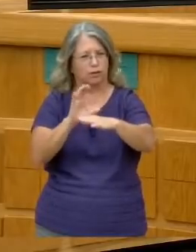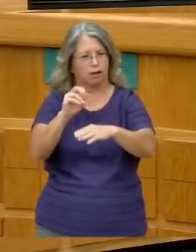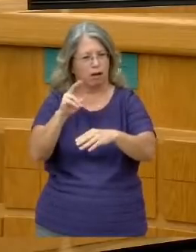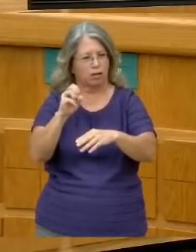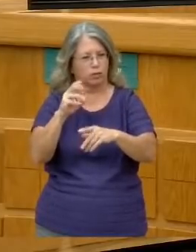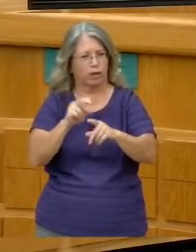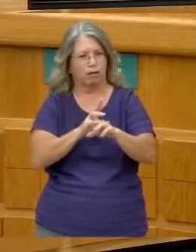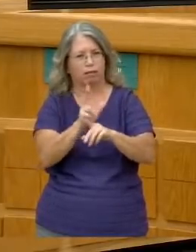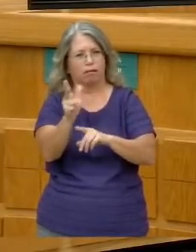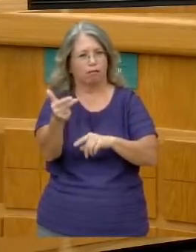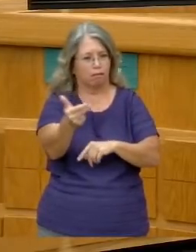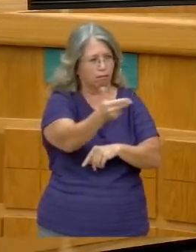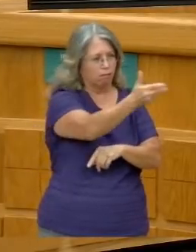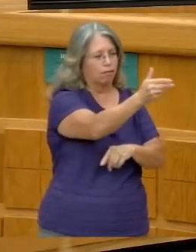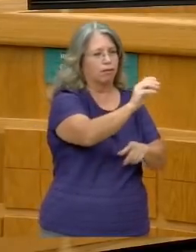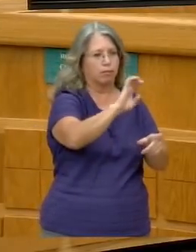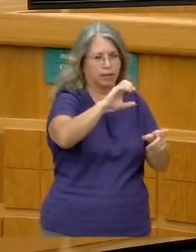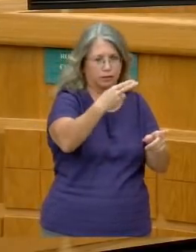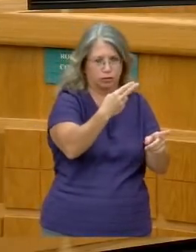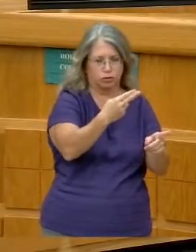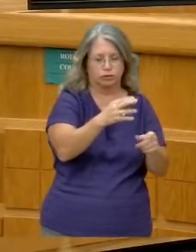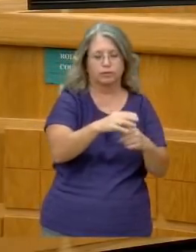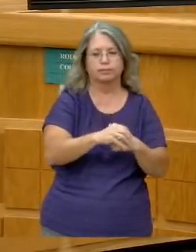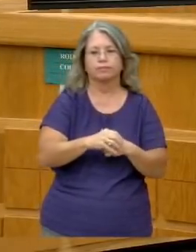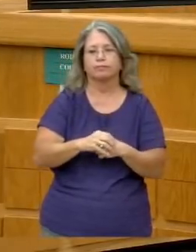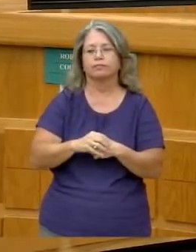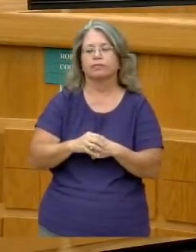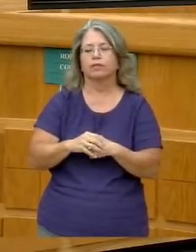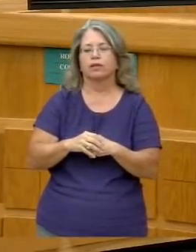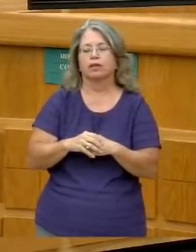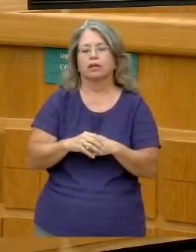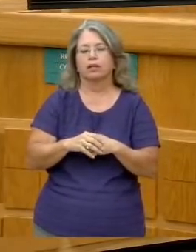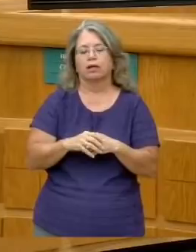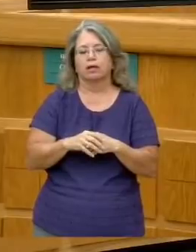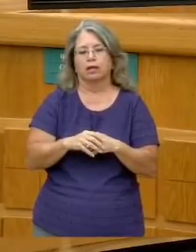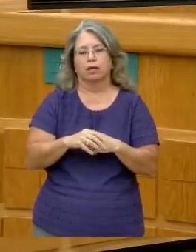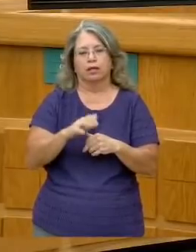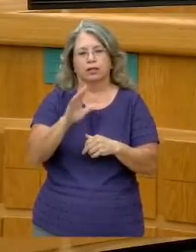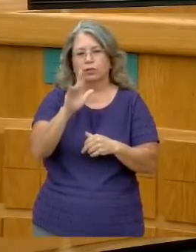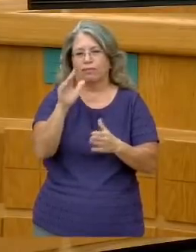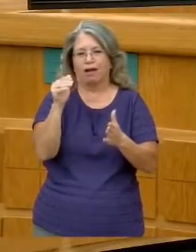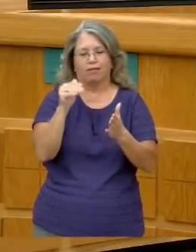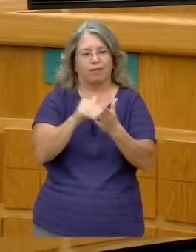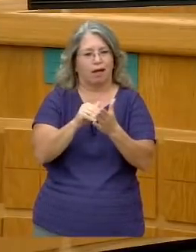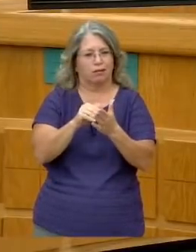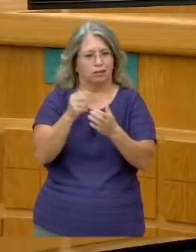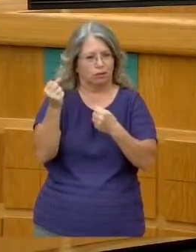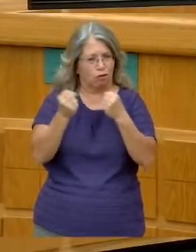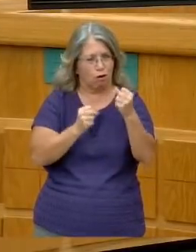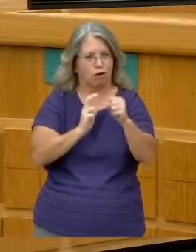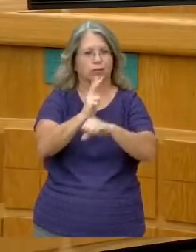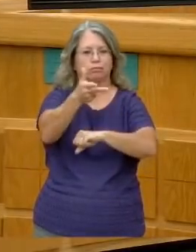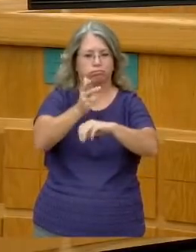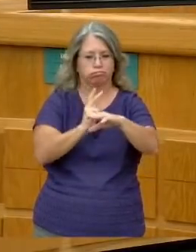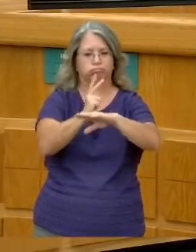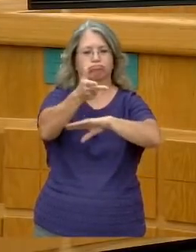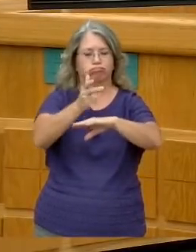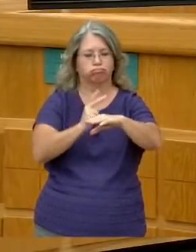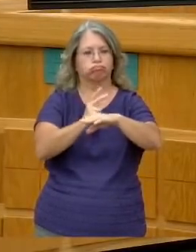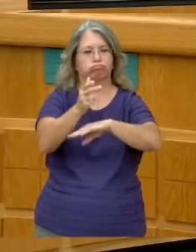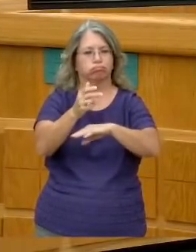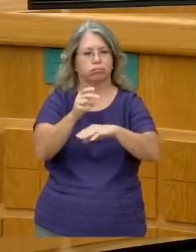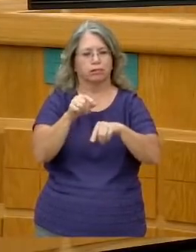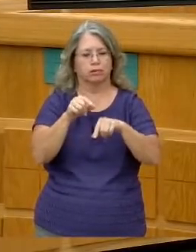Over 25,000 vehicles on a 12-hour period from night until the morning